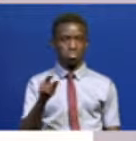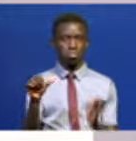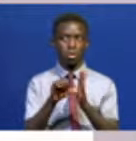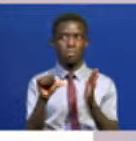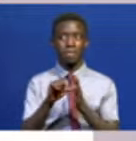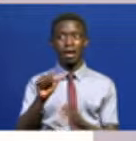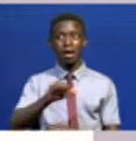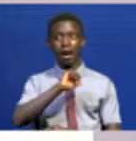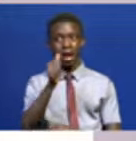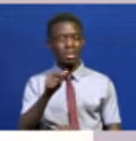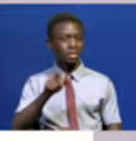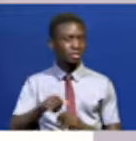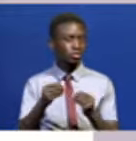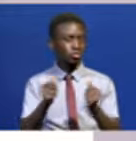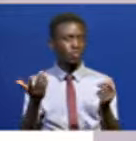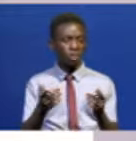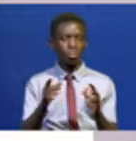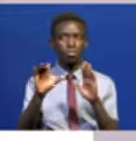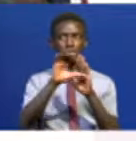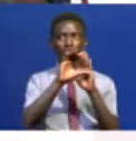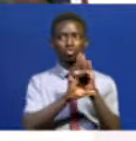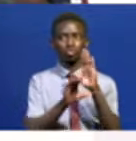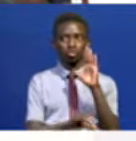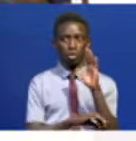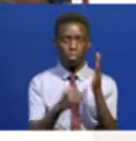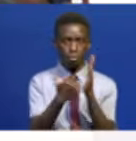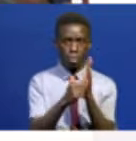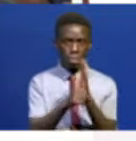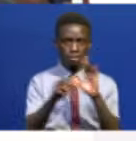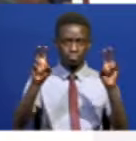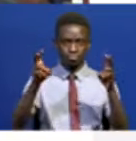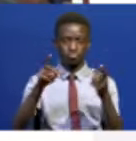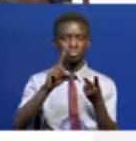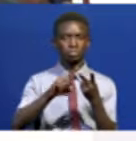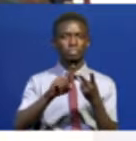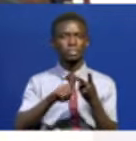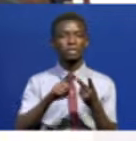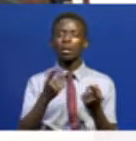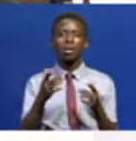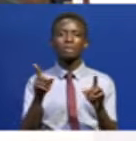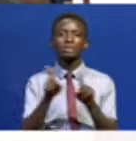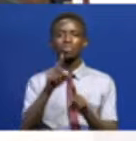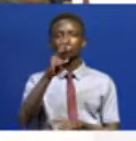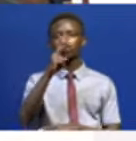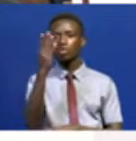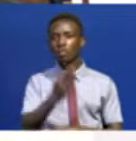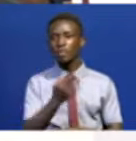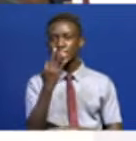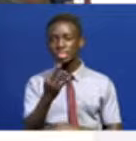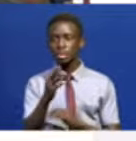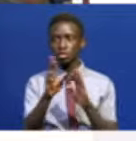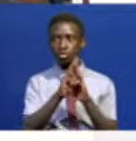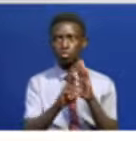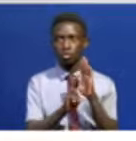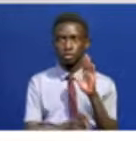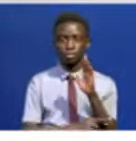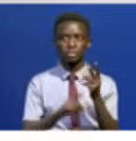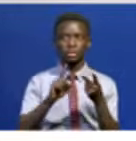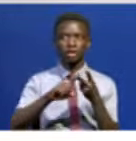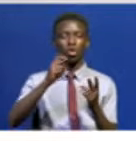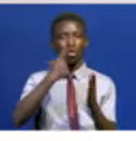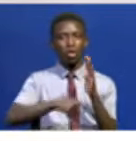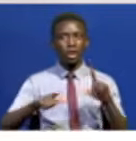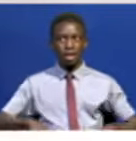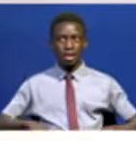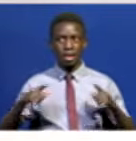include outstanding constitutional matters, such as implementation of two-thirds gender rule, the cost of living, fidelity